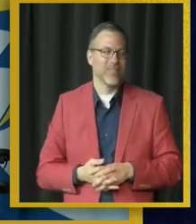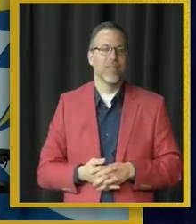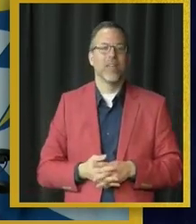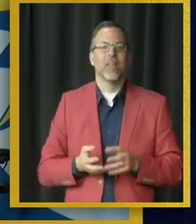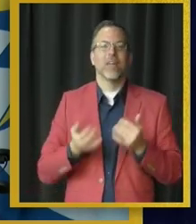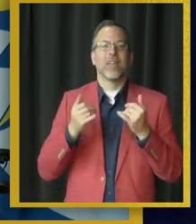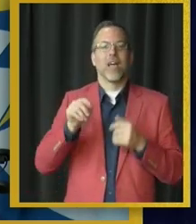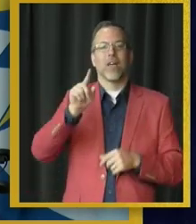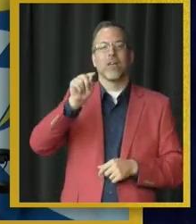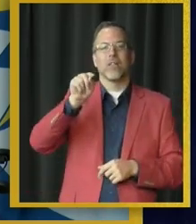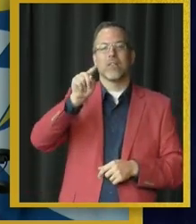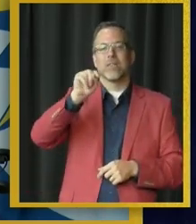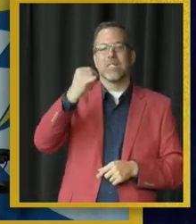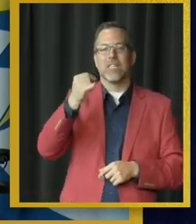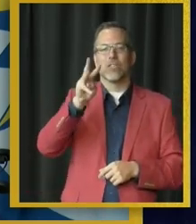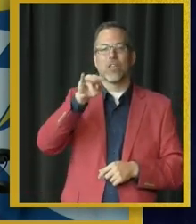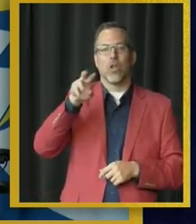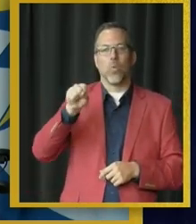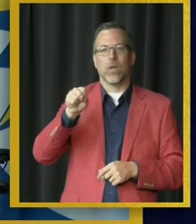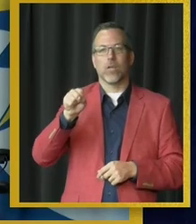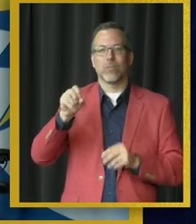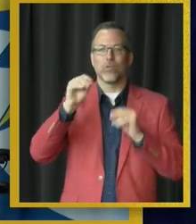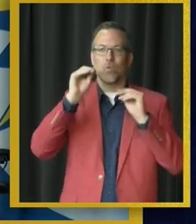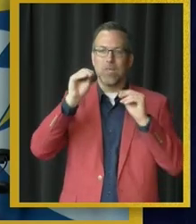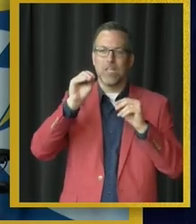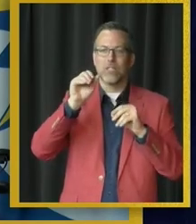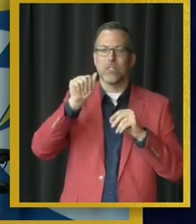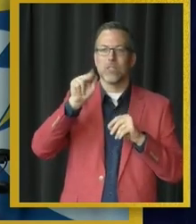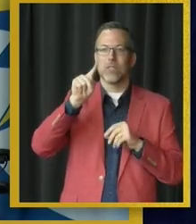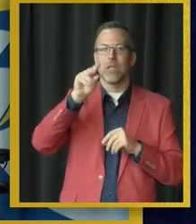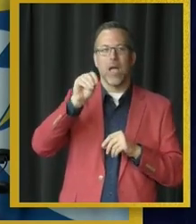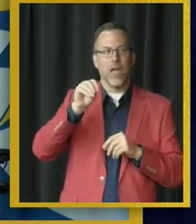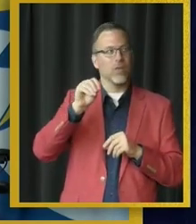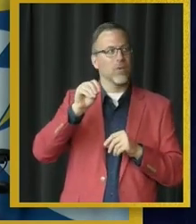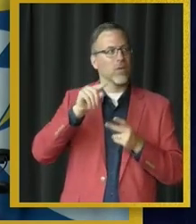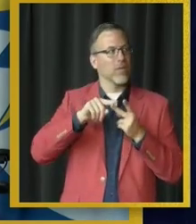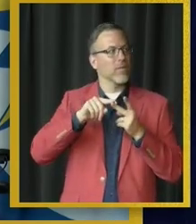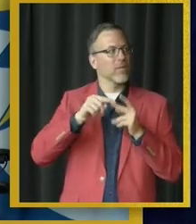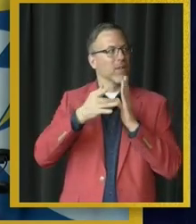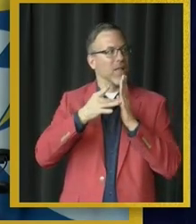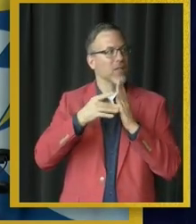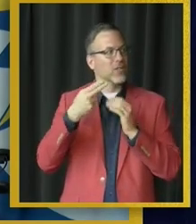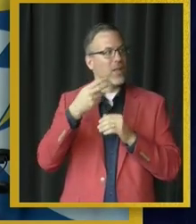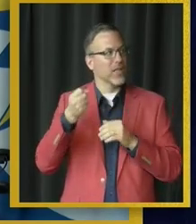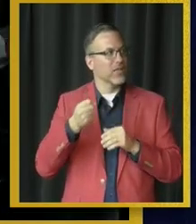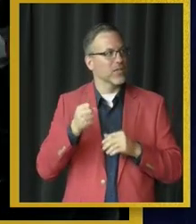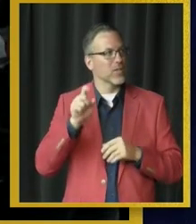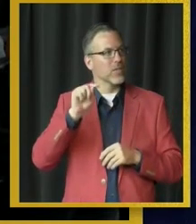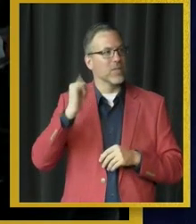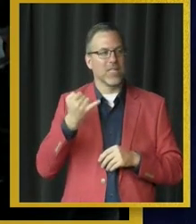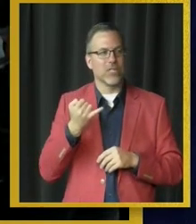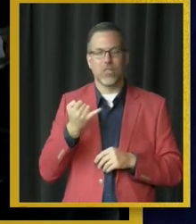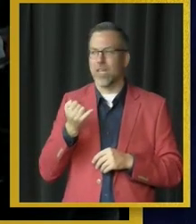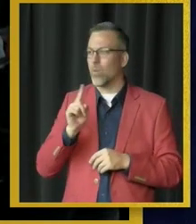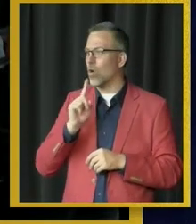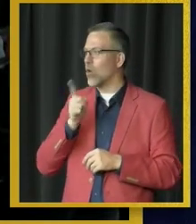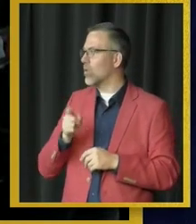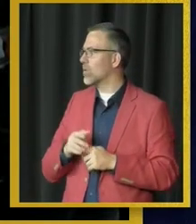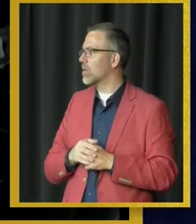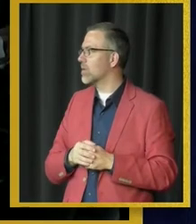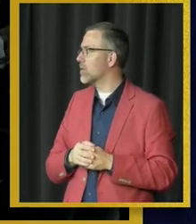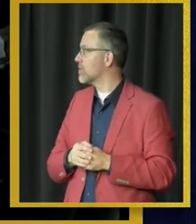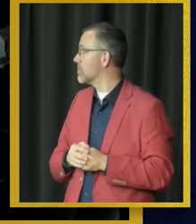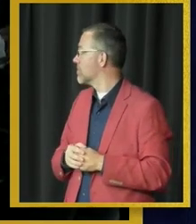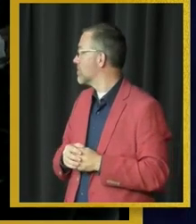from TJ Williams, who teaches automotive technology at Maplewood High School. TJ. For